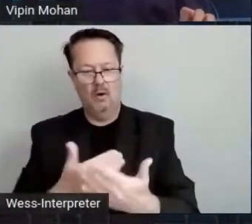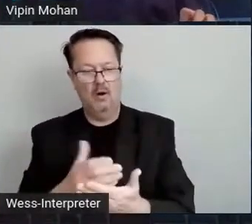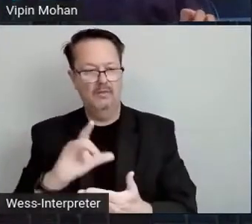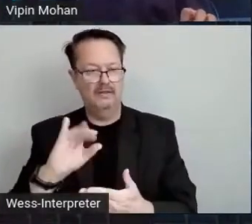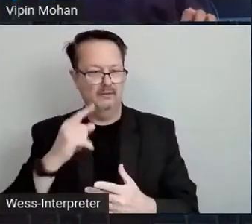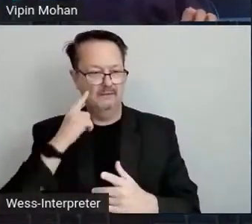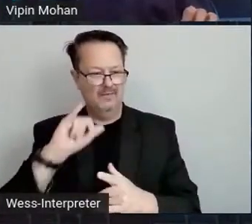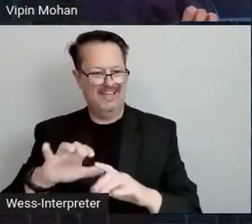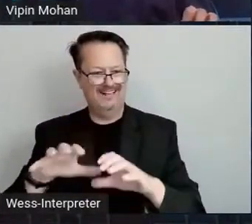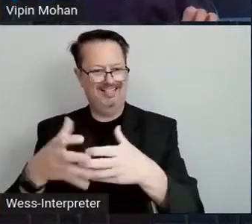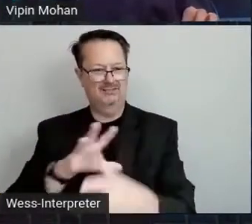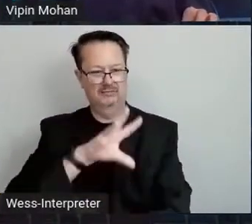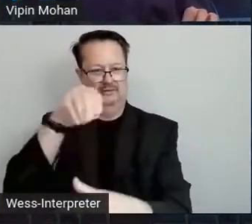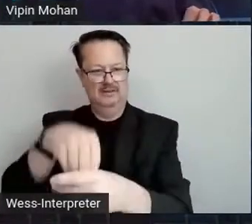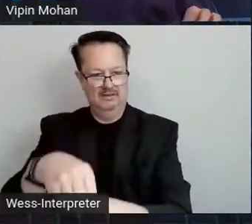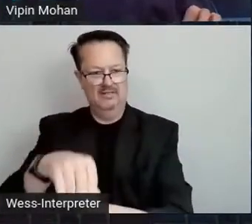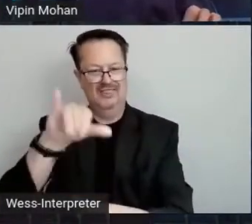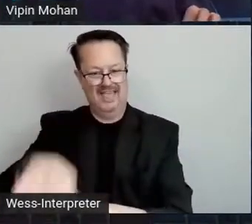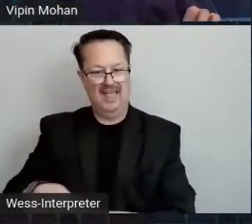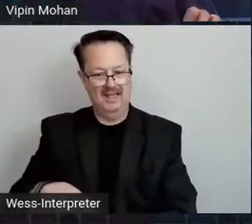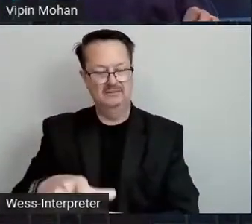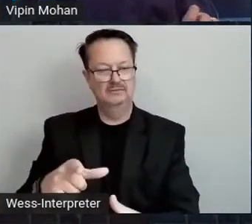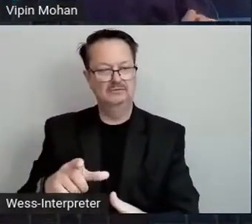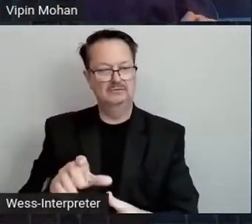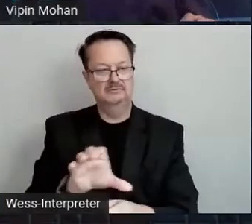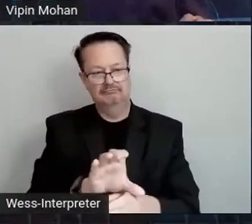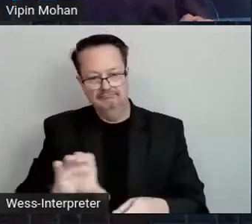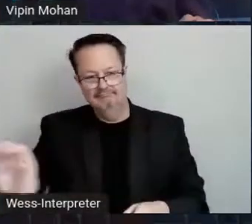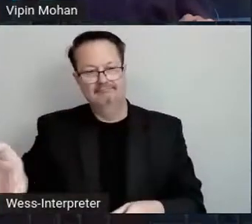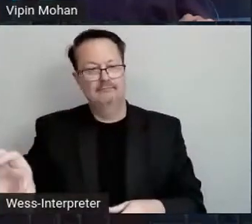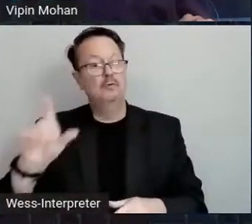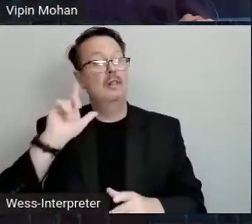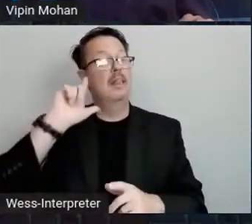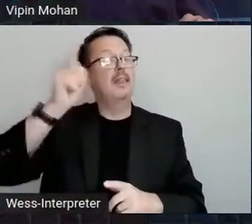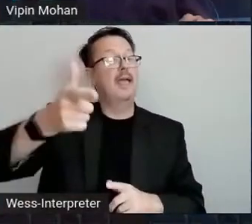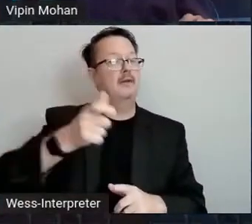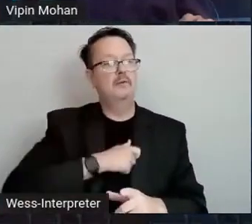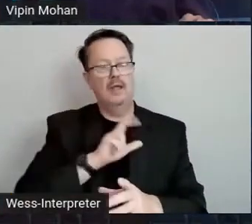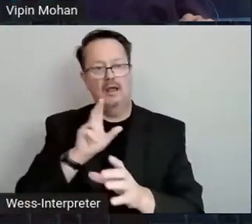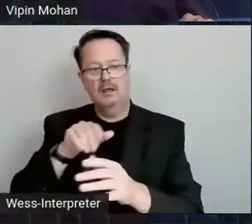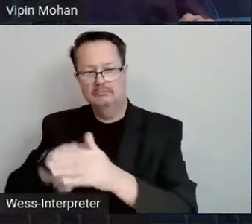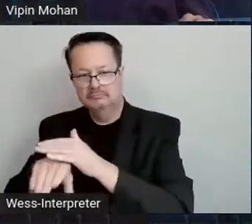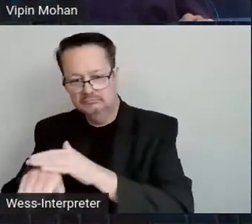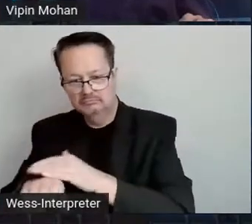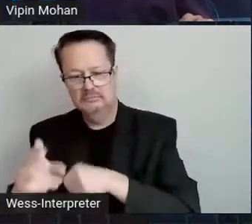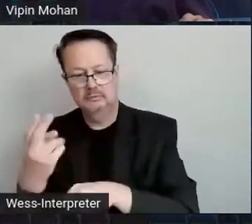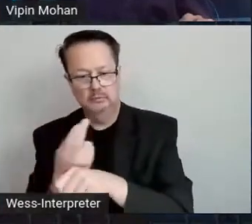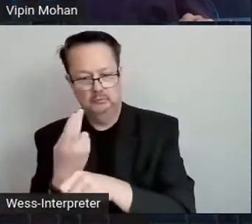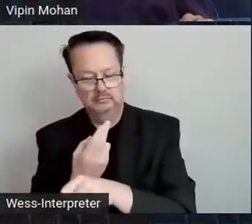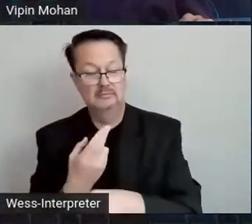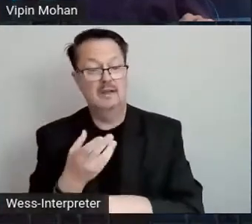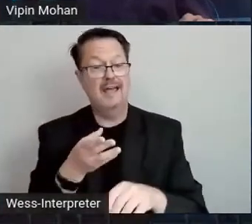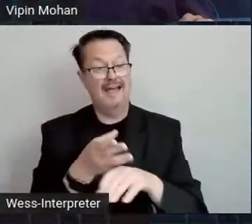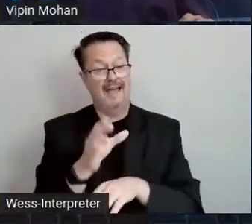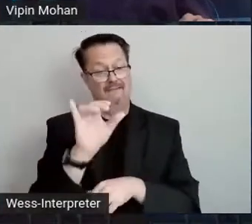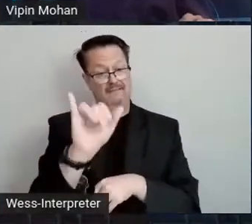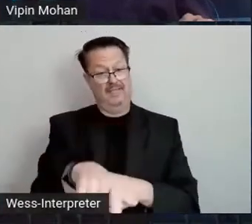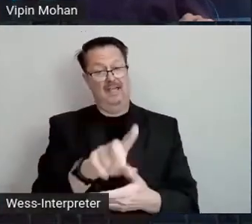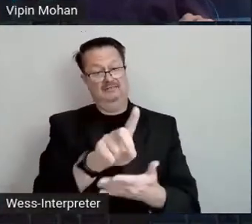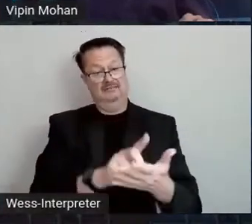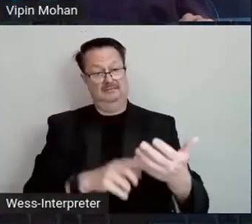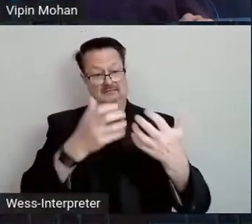cluster in checked in over there, so that you can use it at a later time. So once this configuration is all filled